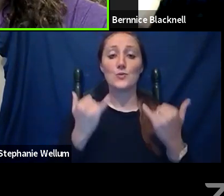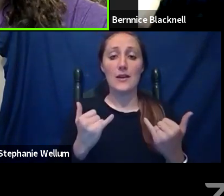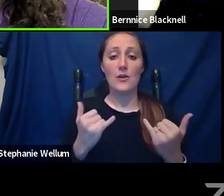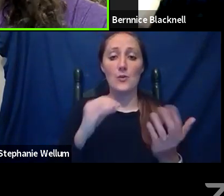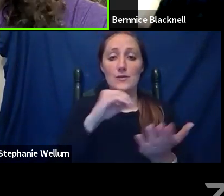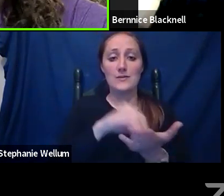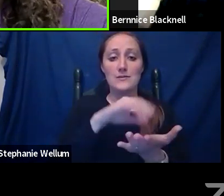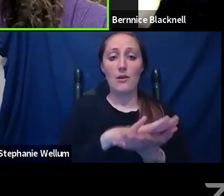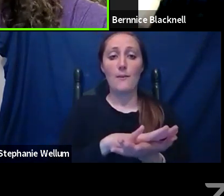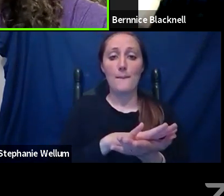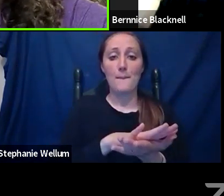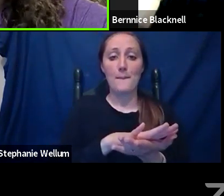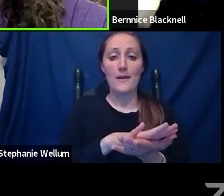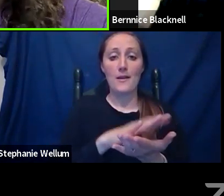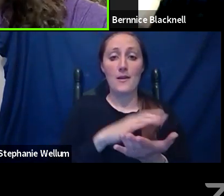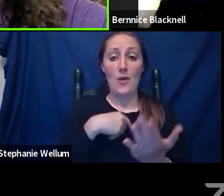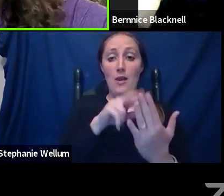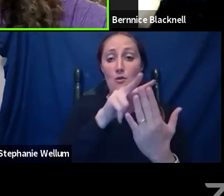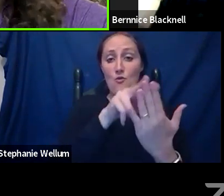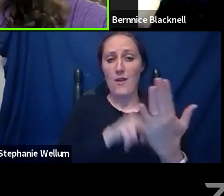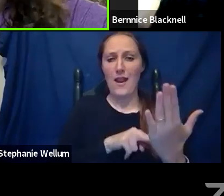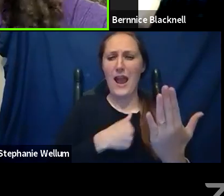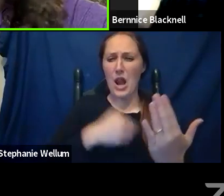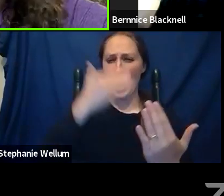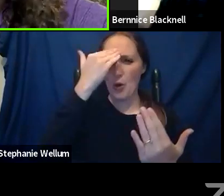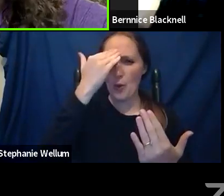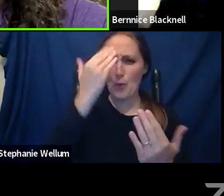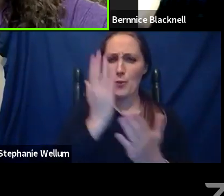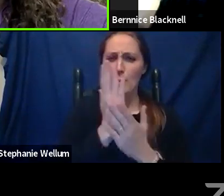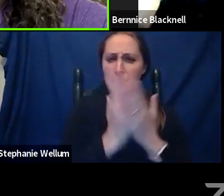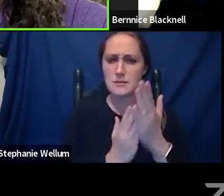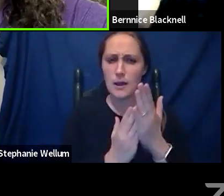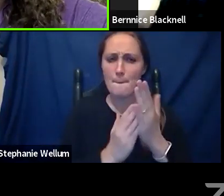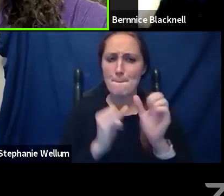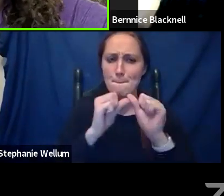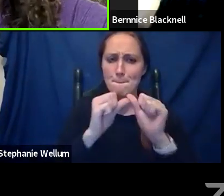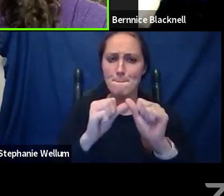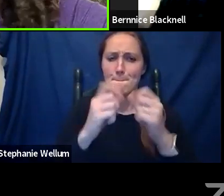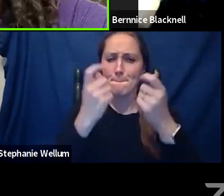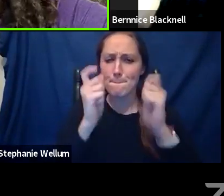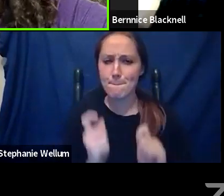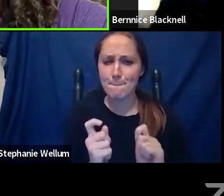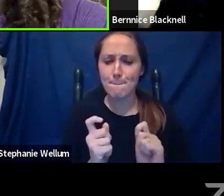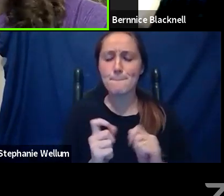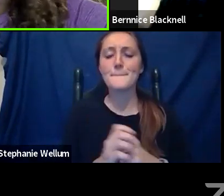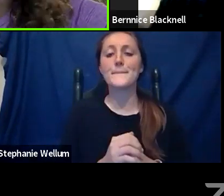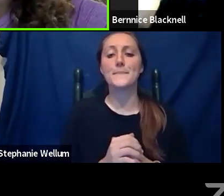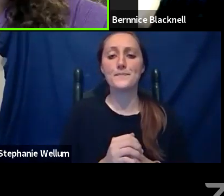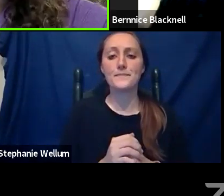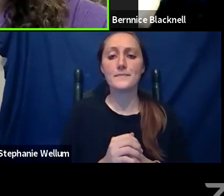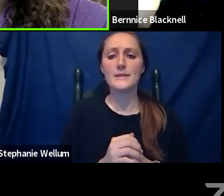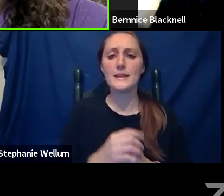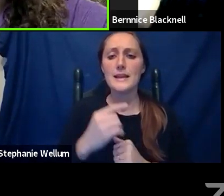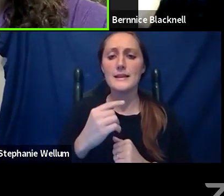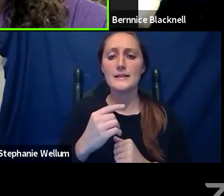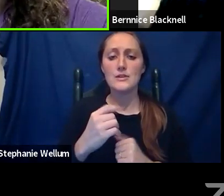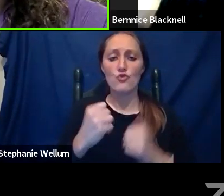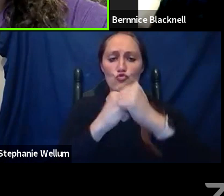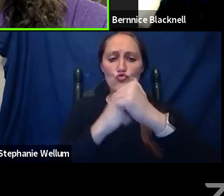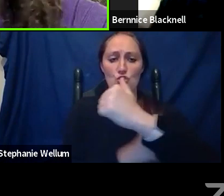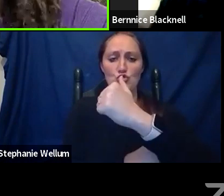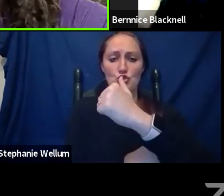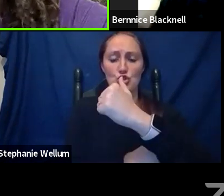document, as I read it, and I know there's been some ongoing edits, is that it's structured in such a way that